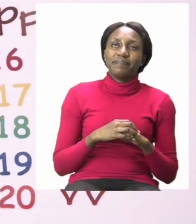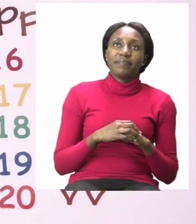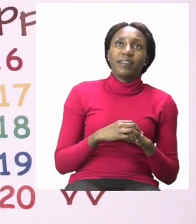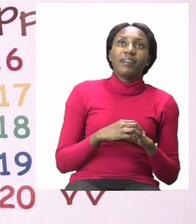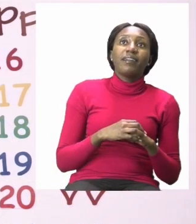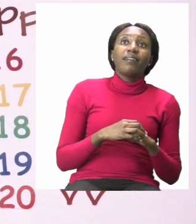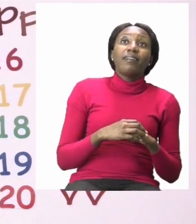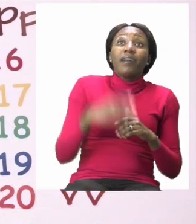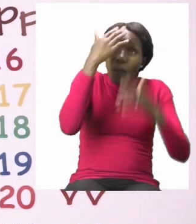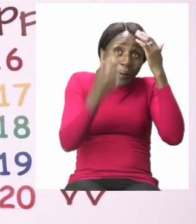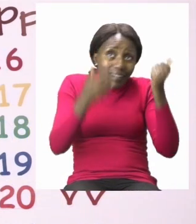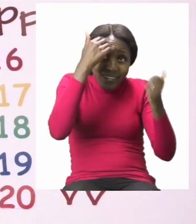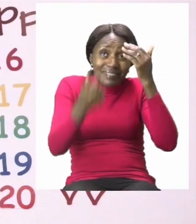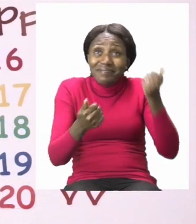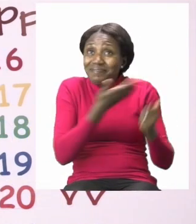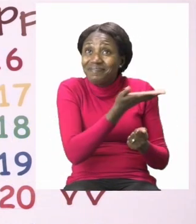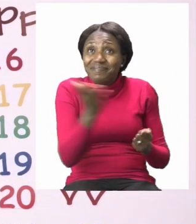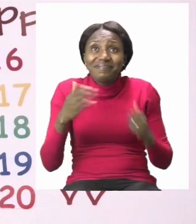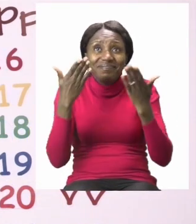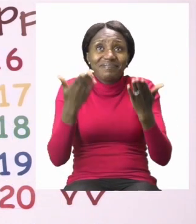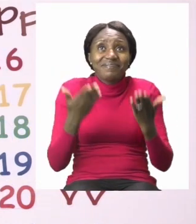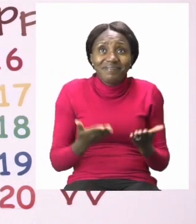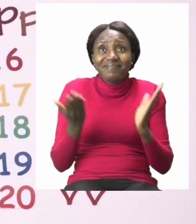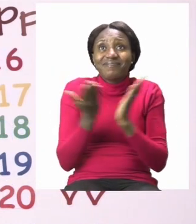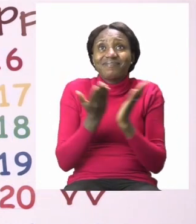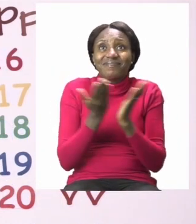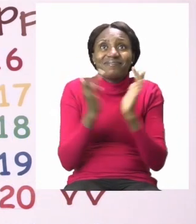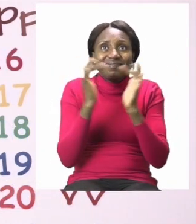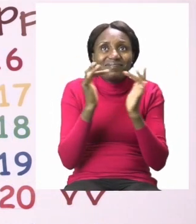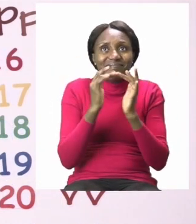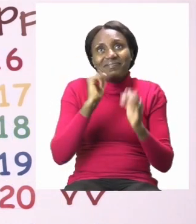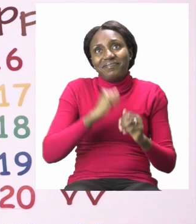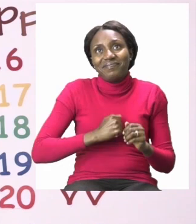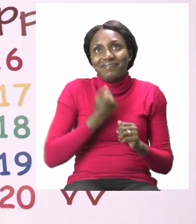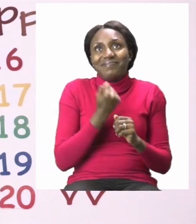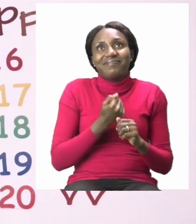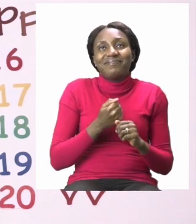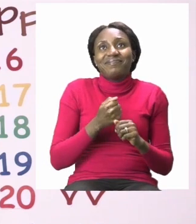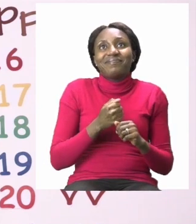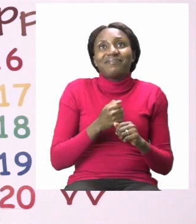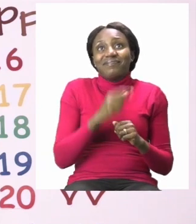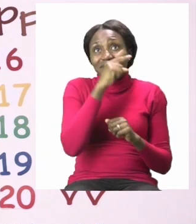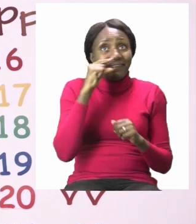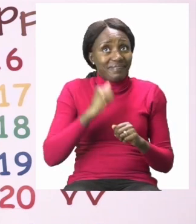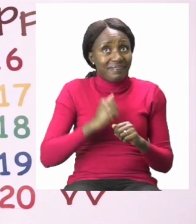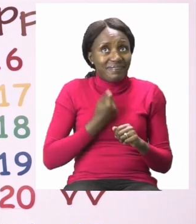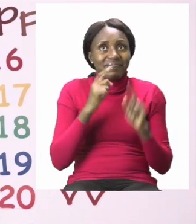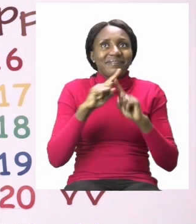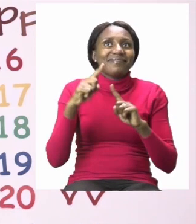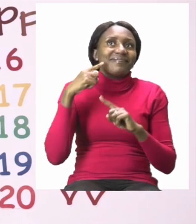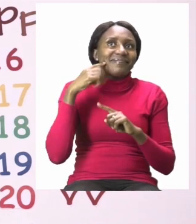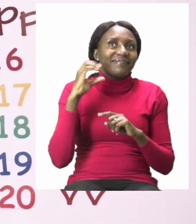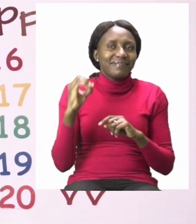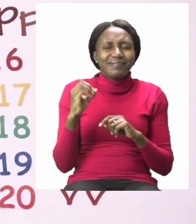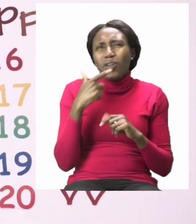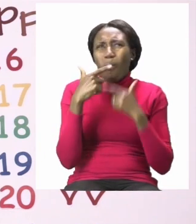Hello everyone and welcome to My Zone Online School. My name is Teacher Mutsa and thank